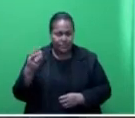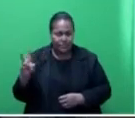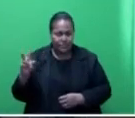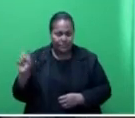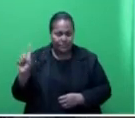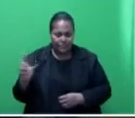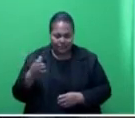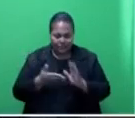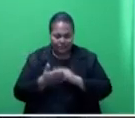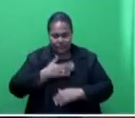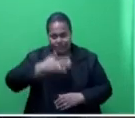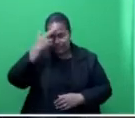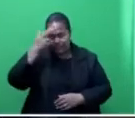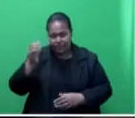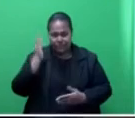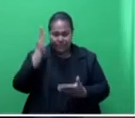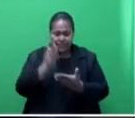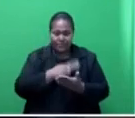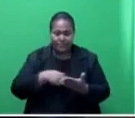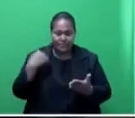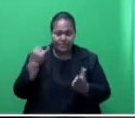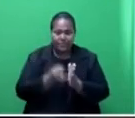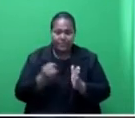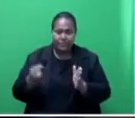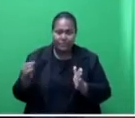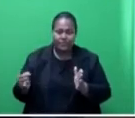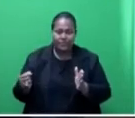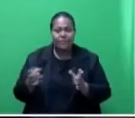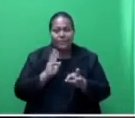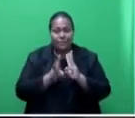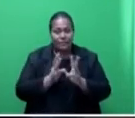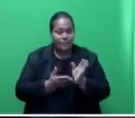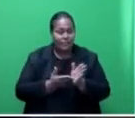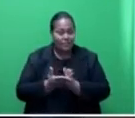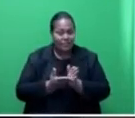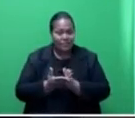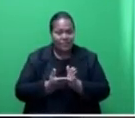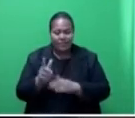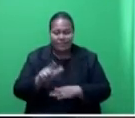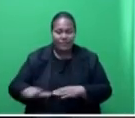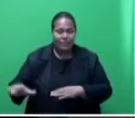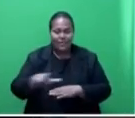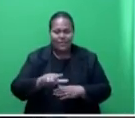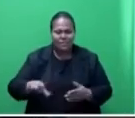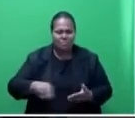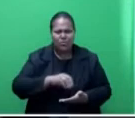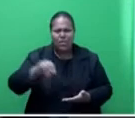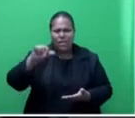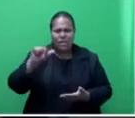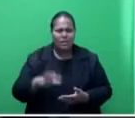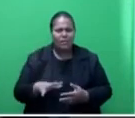my name to Minister for Infrastructure, Meteorological Services, Lands and Mineral Resources. Can the